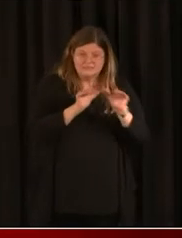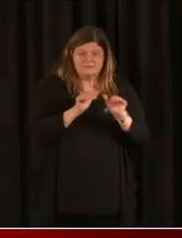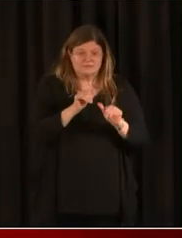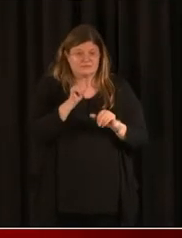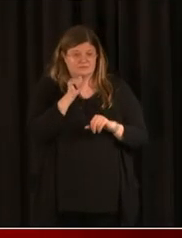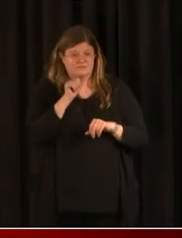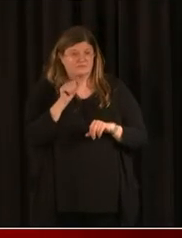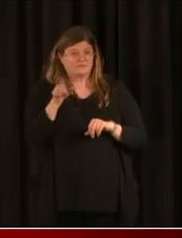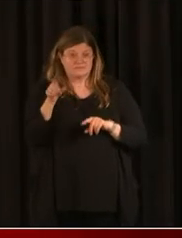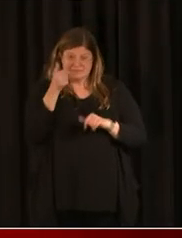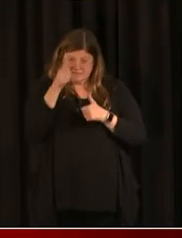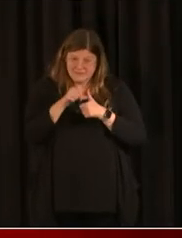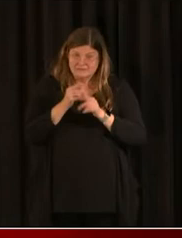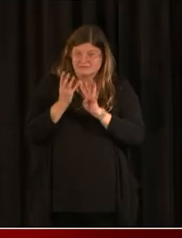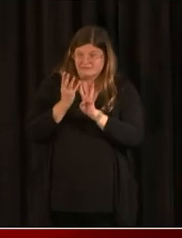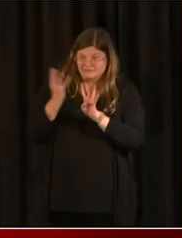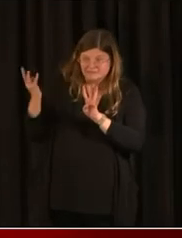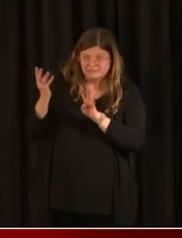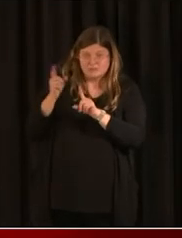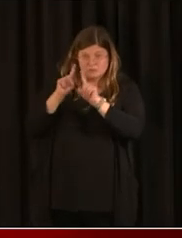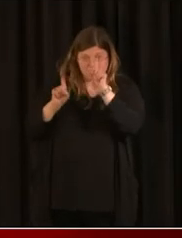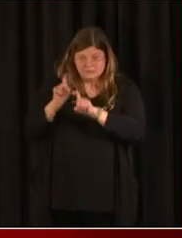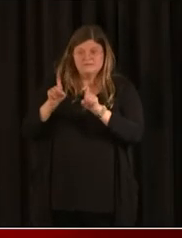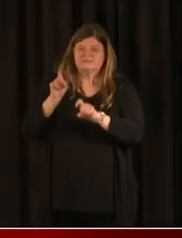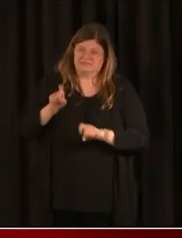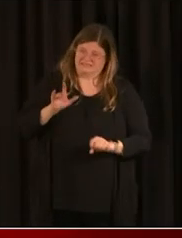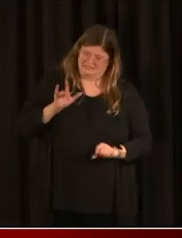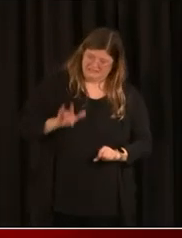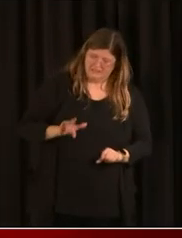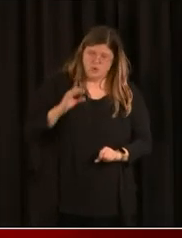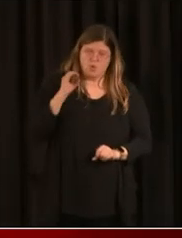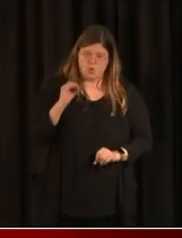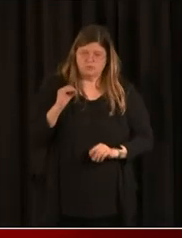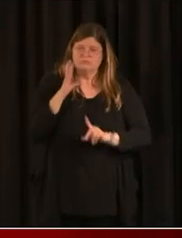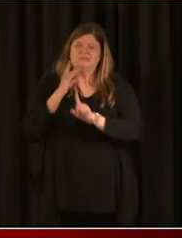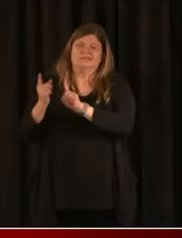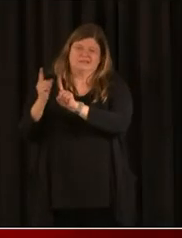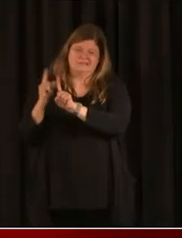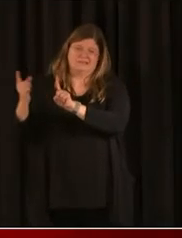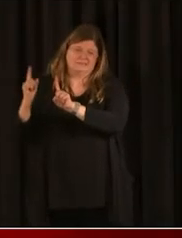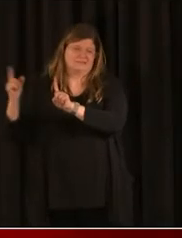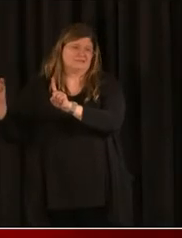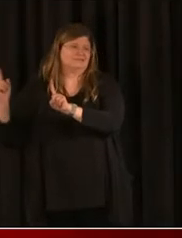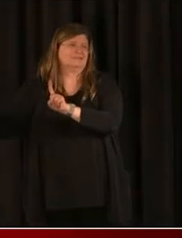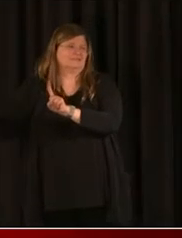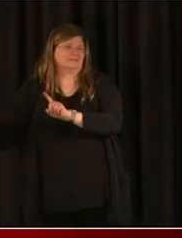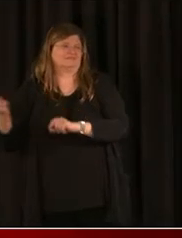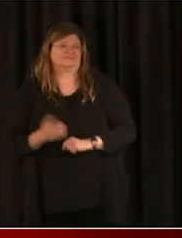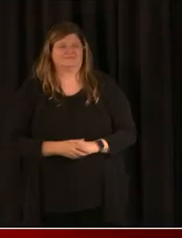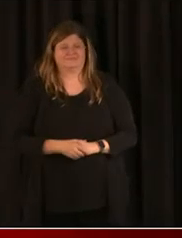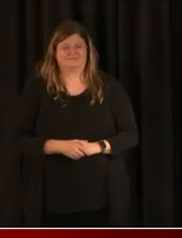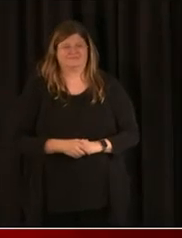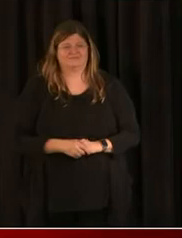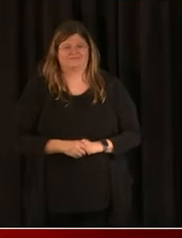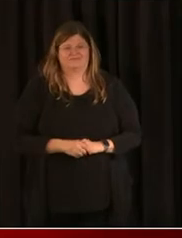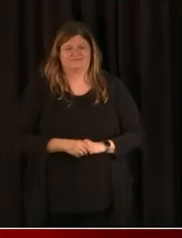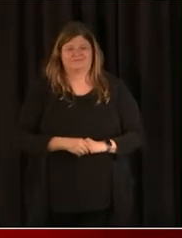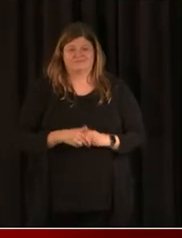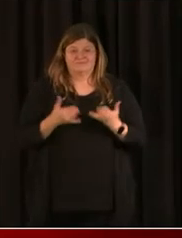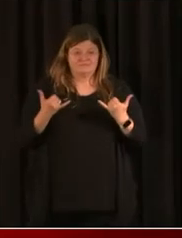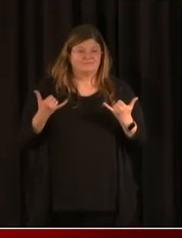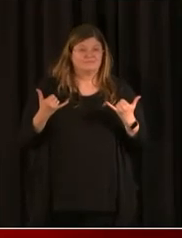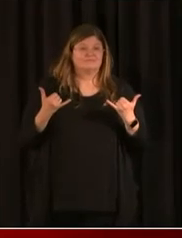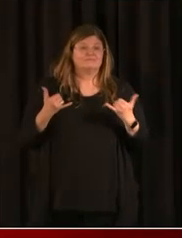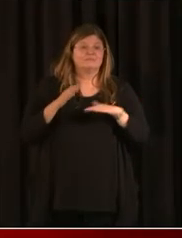into the question queue, you can press 0 now to be entered into the question queue. As we have residents coming into the question queue, I'm going to go to a